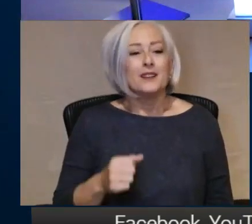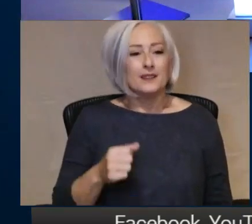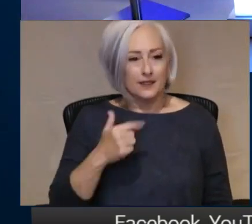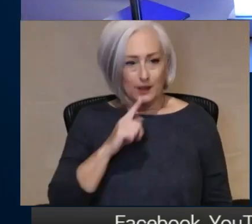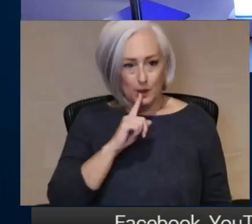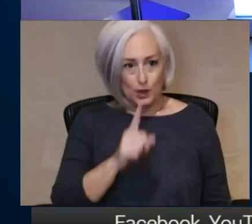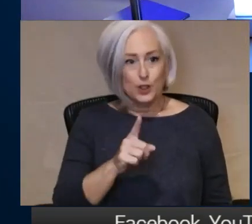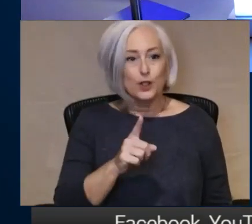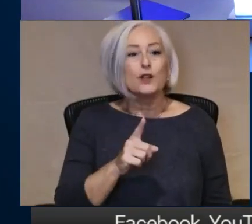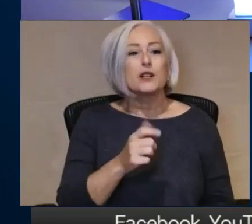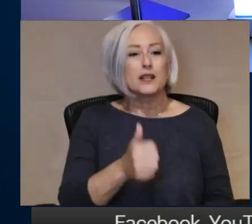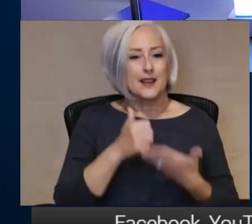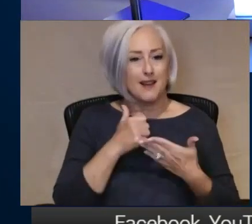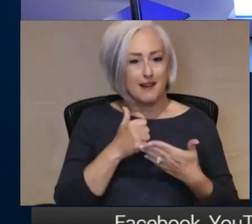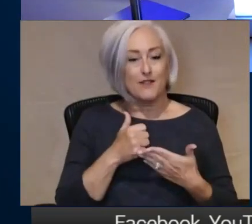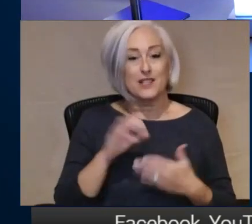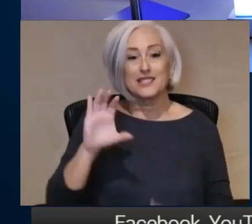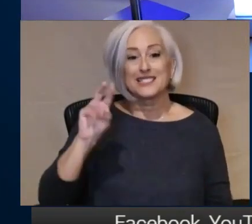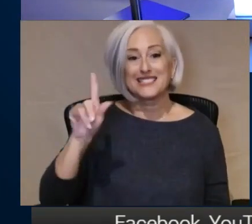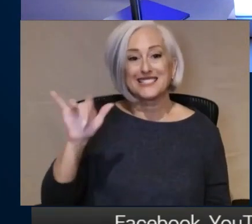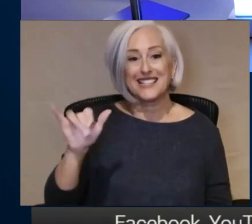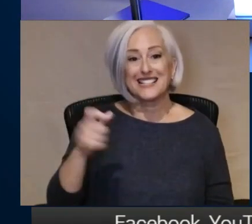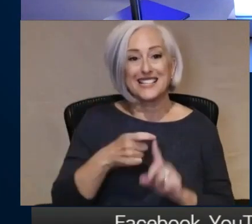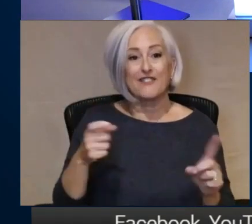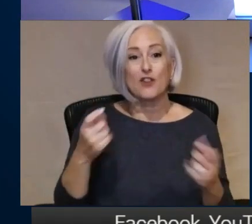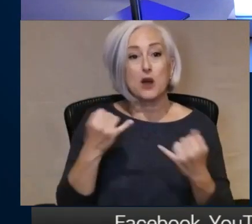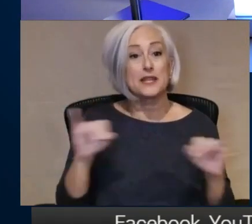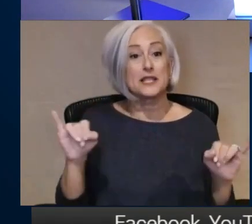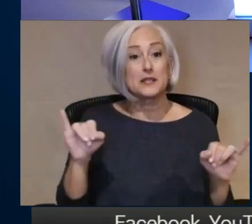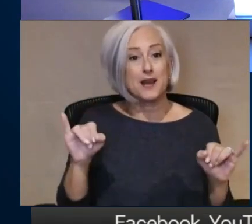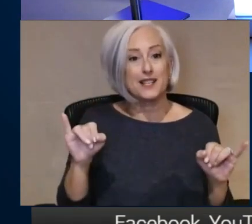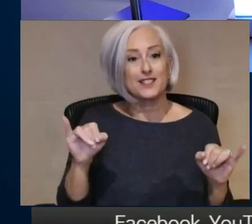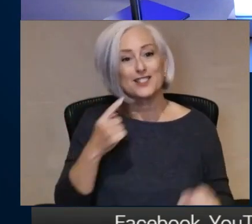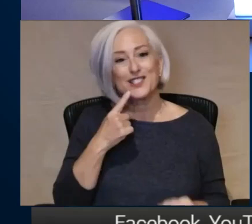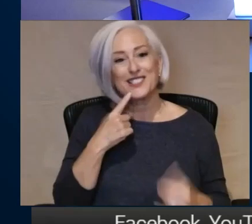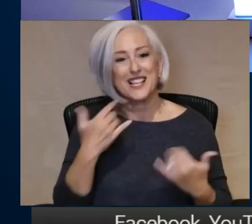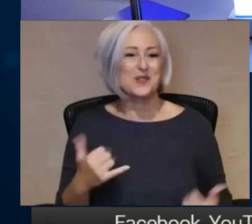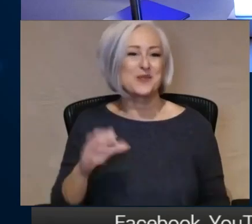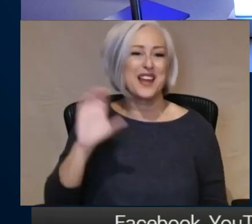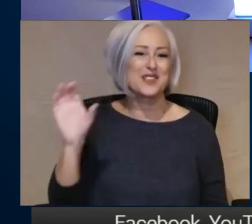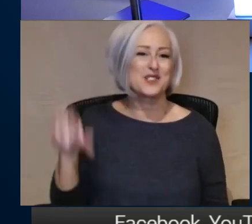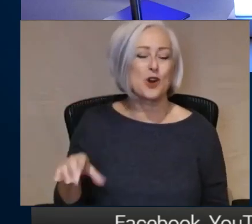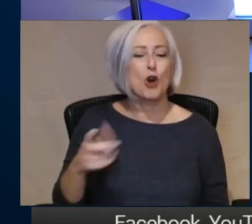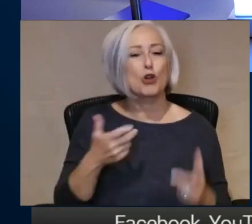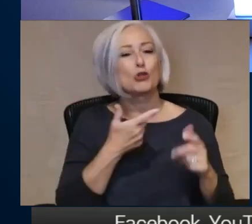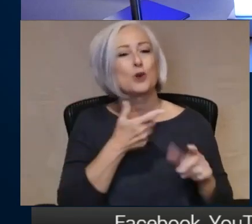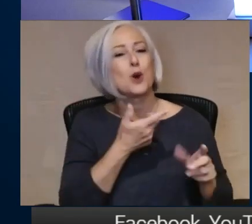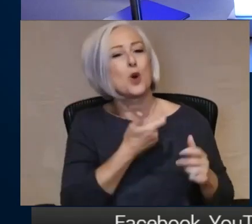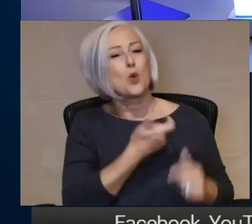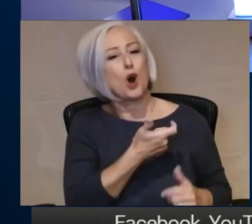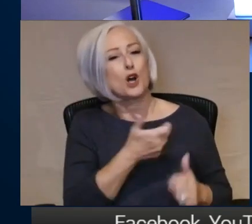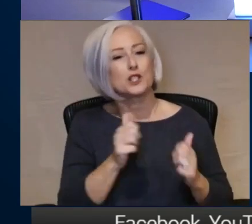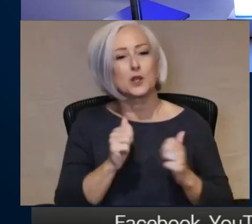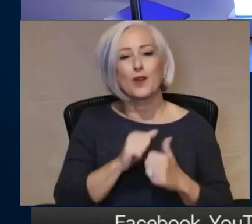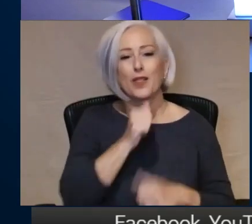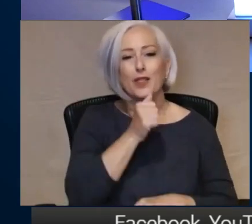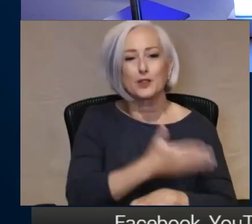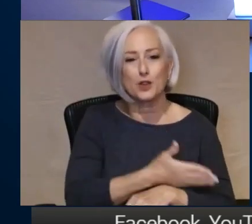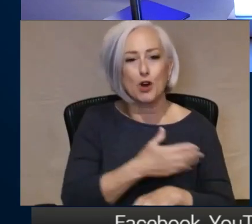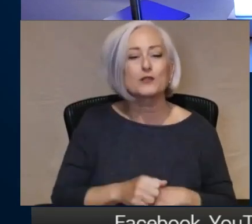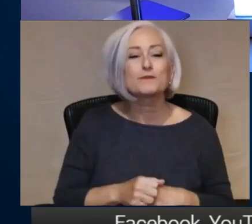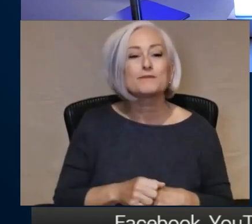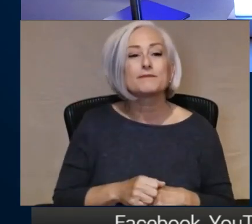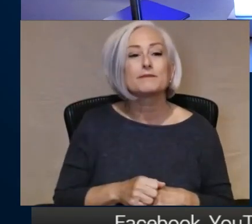Cindy, she's really from Independence, but she says she's in Chicago today watching with her daughter. She wants to know, when symptoms start with